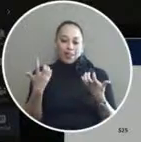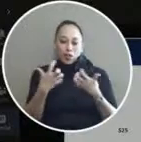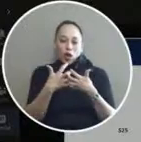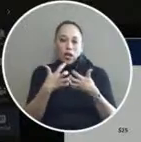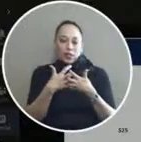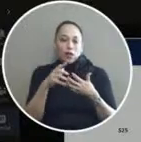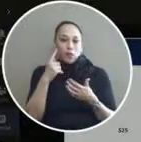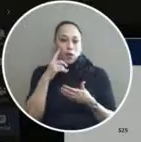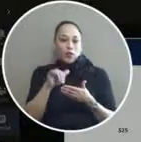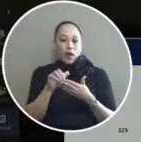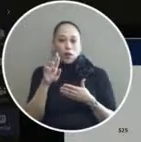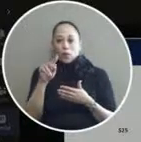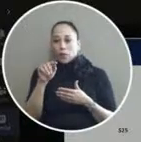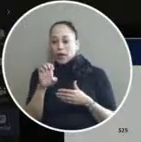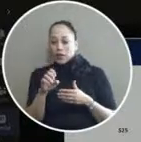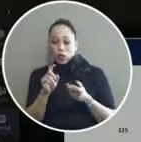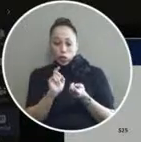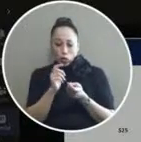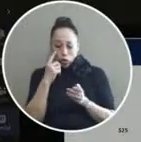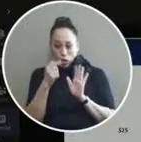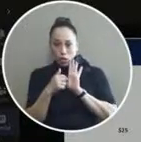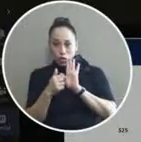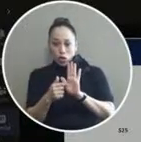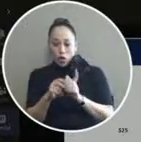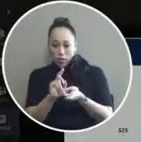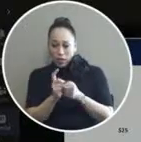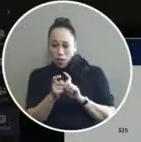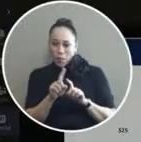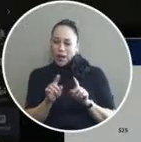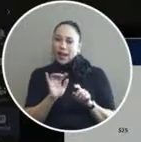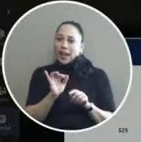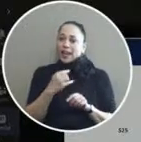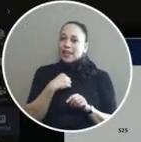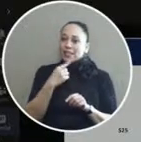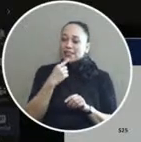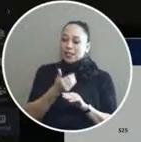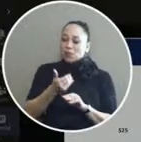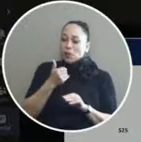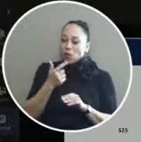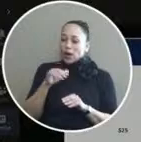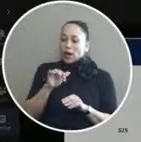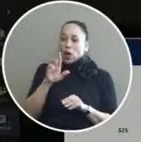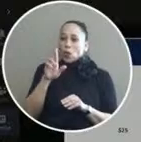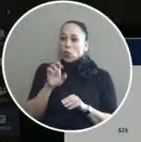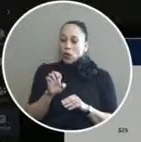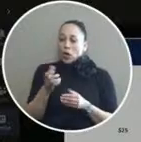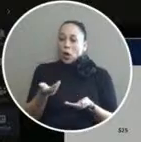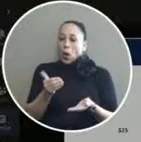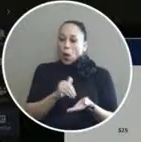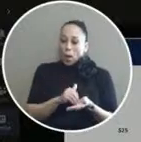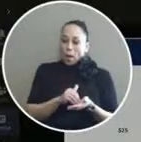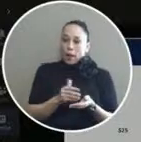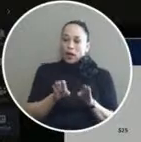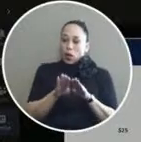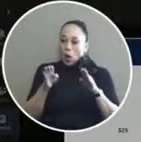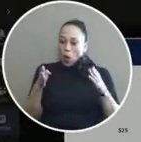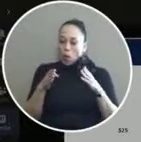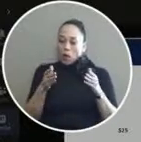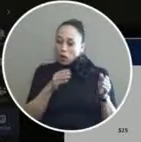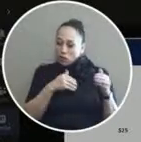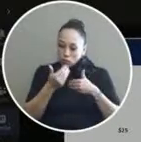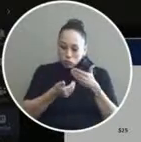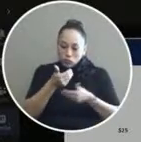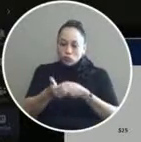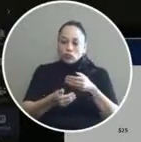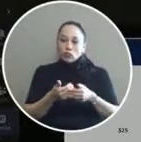Mexican toll rate to reflect these changes. But like I said earlier, as we reopen and the orders are removed from crossing back